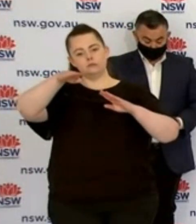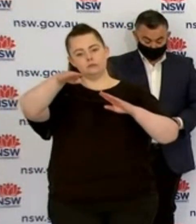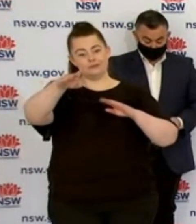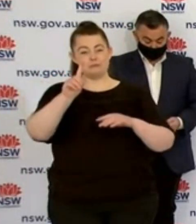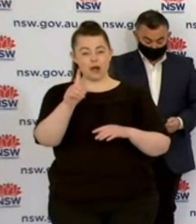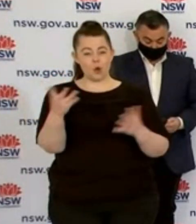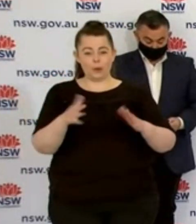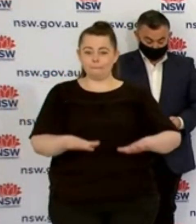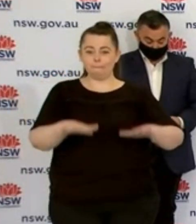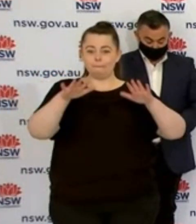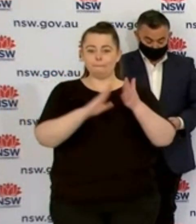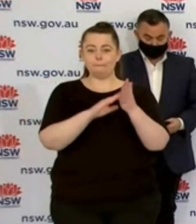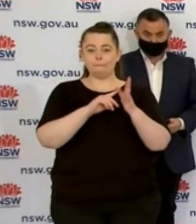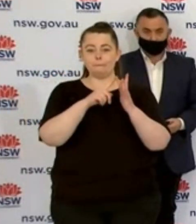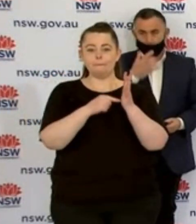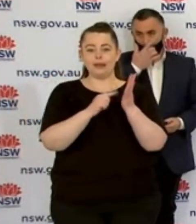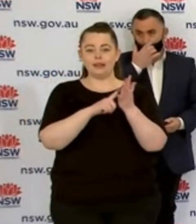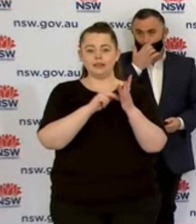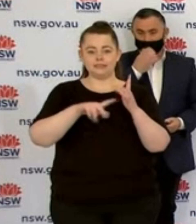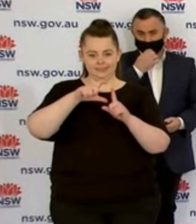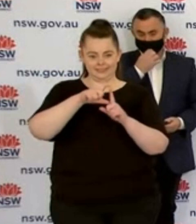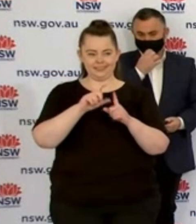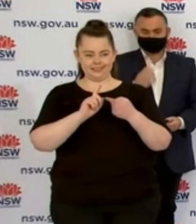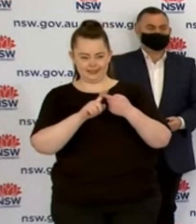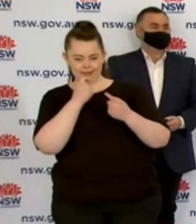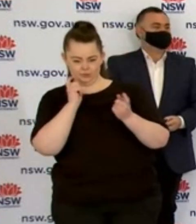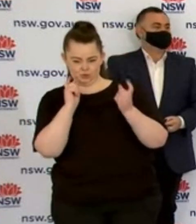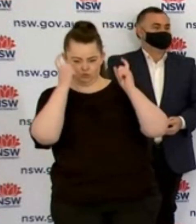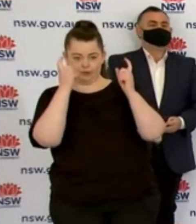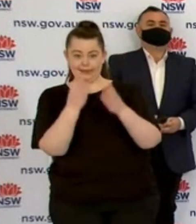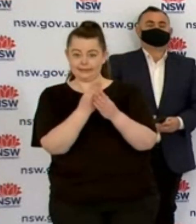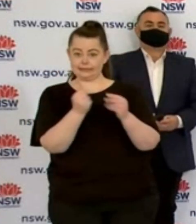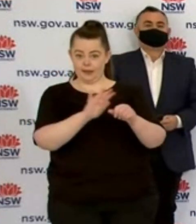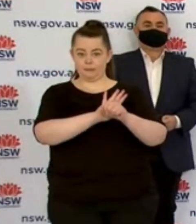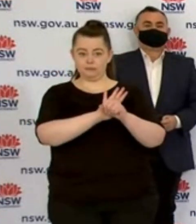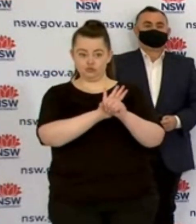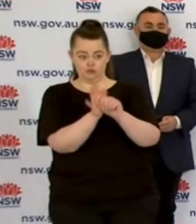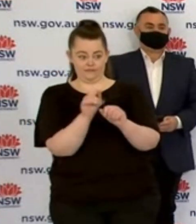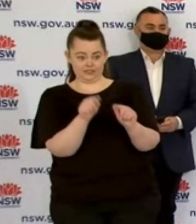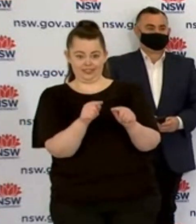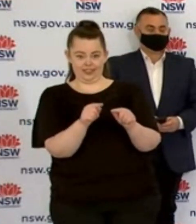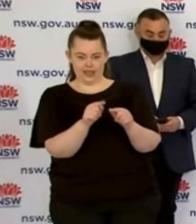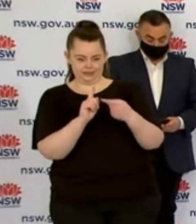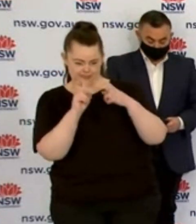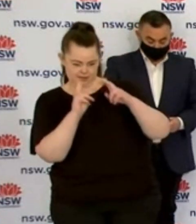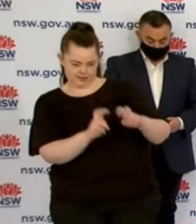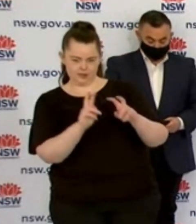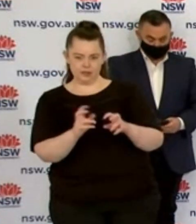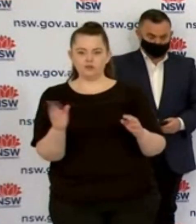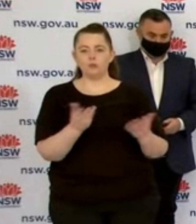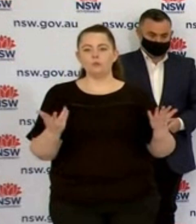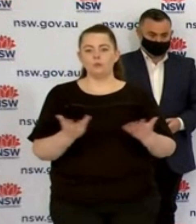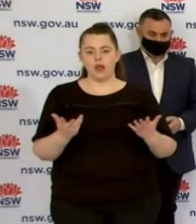area, and there were some cases that they've investigated overnight. So please, if you are resident in